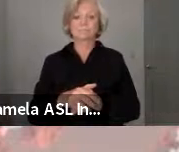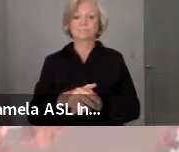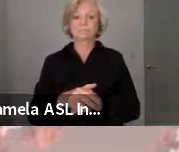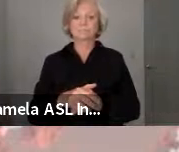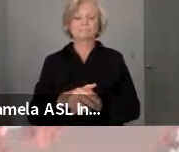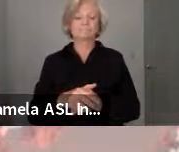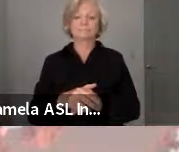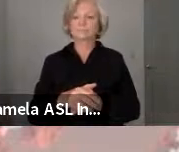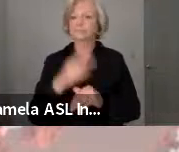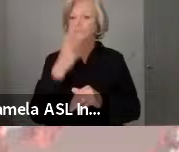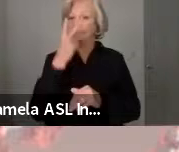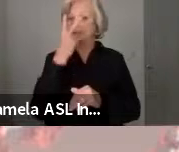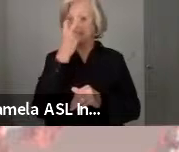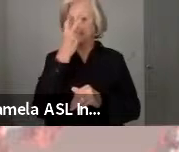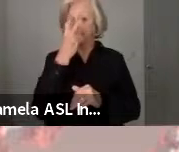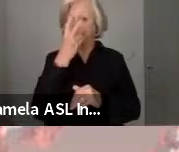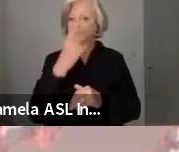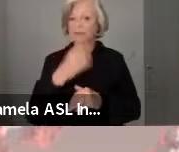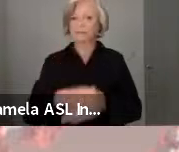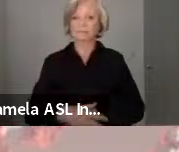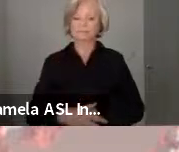Unreal.